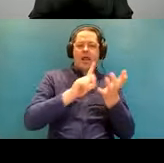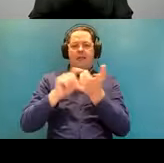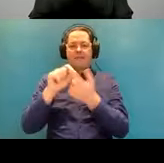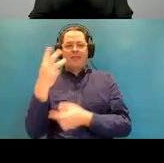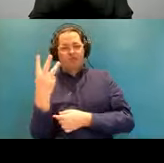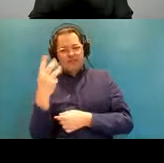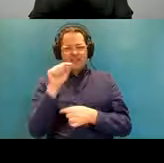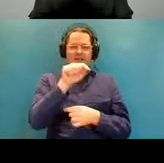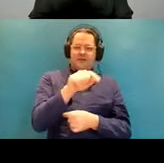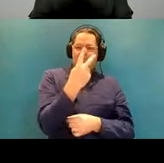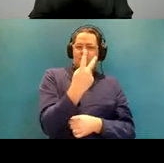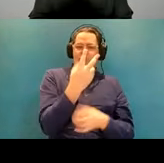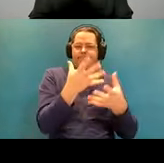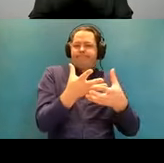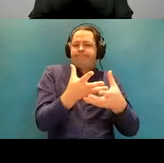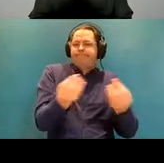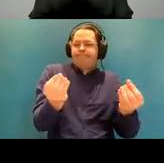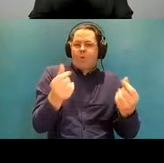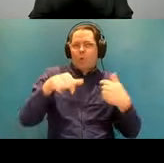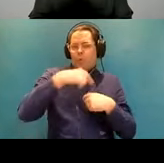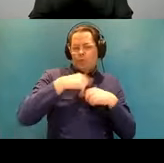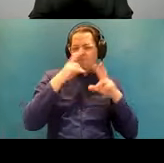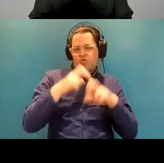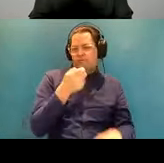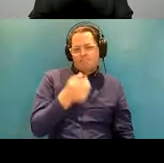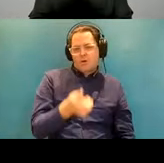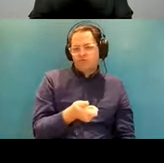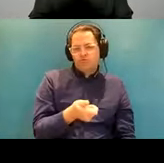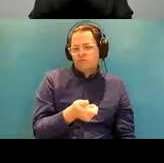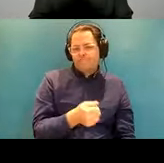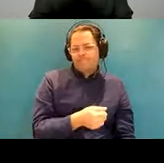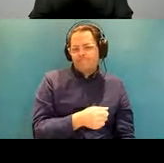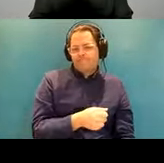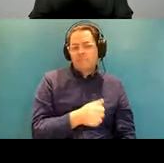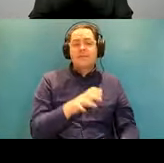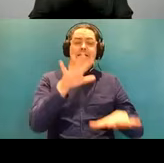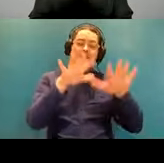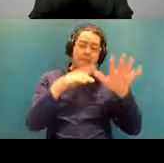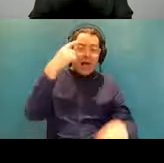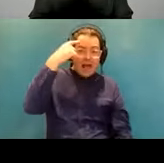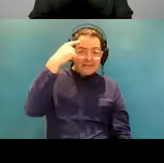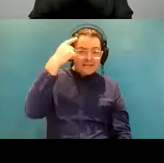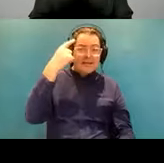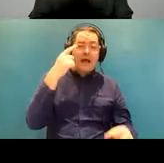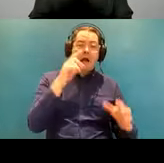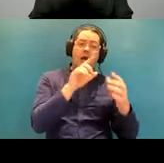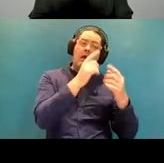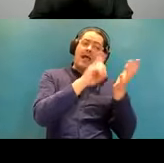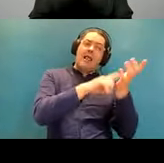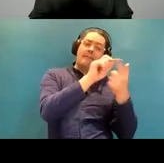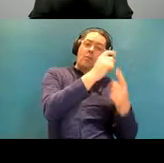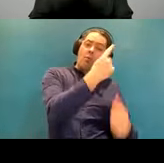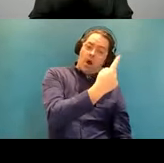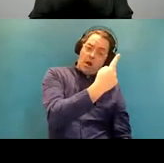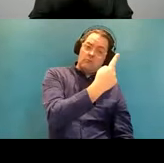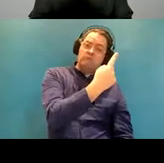But again, a lot of similar methods and ideas and approaches to language policy one. Language policy